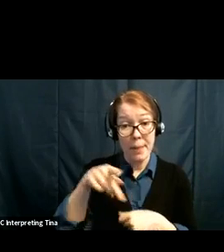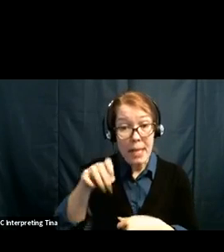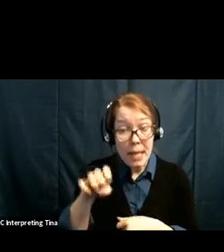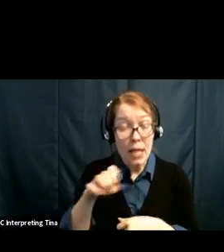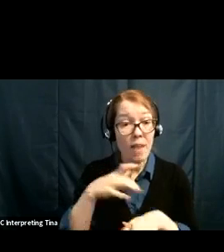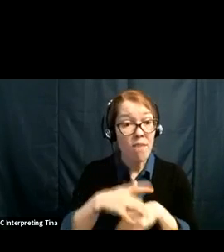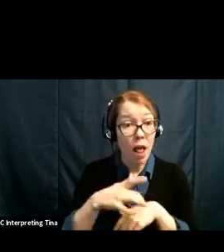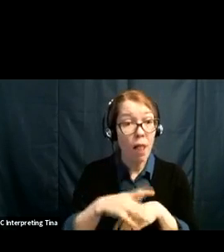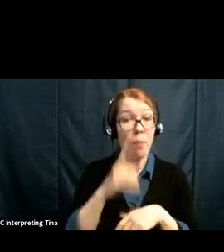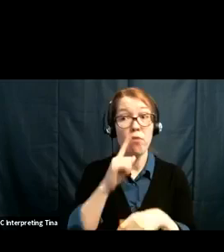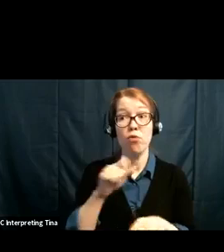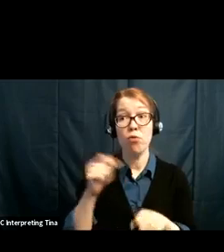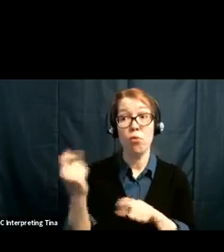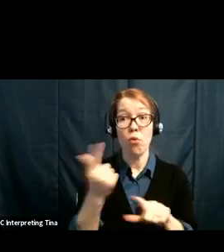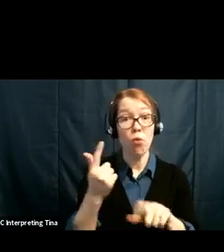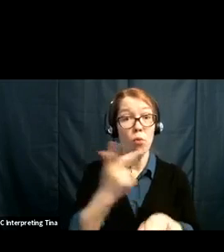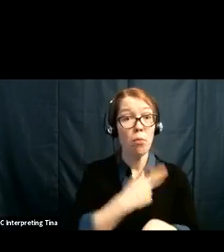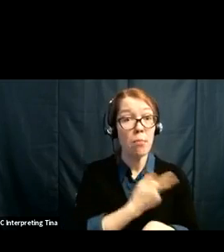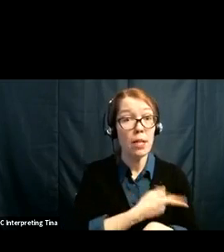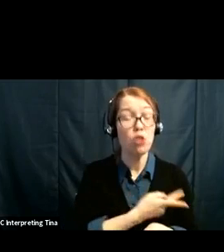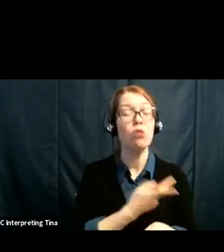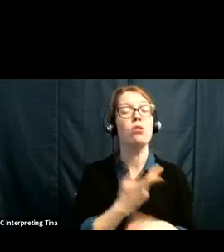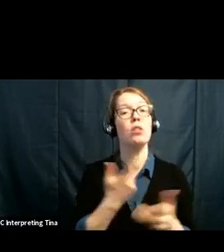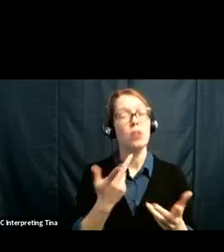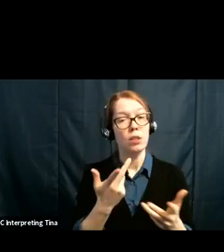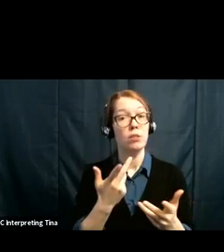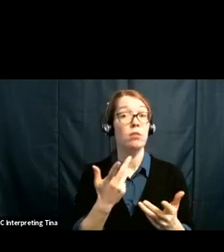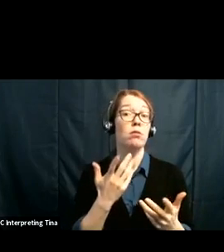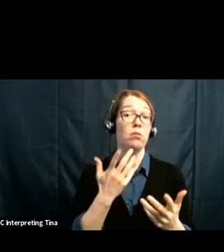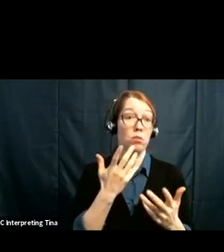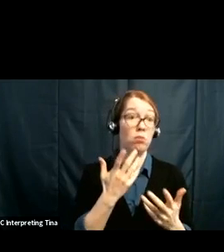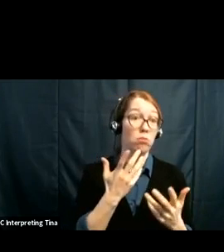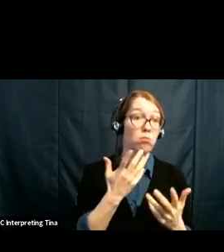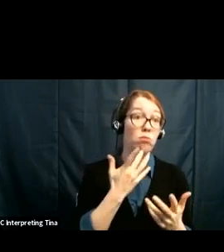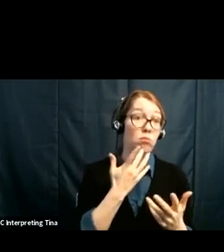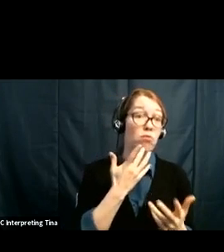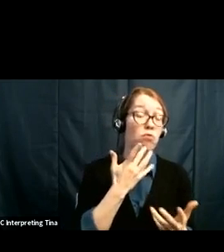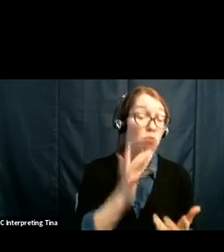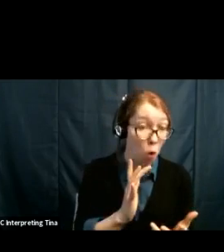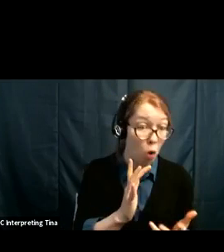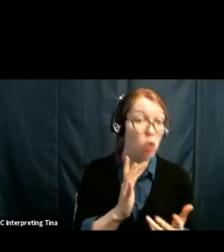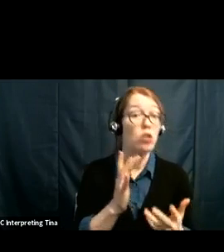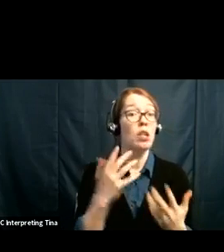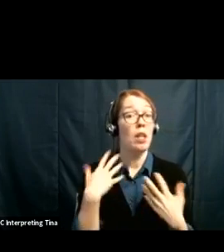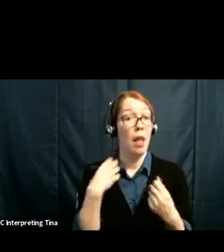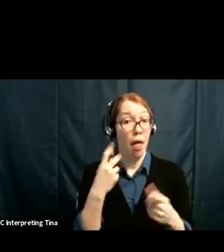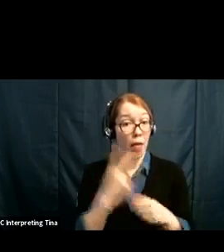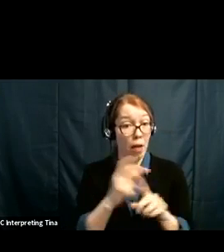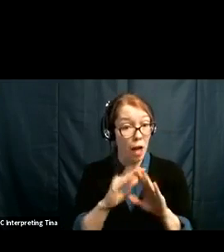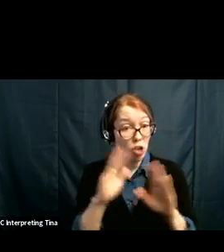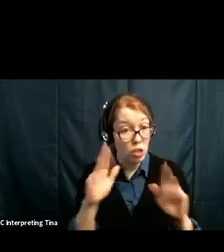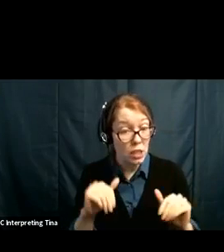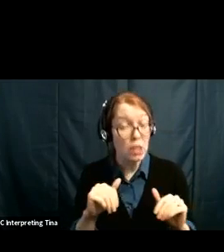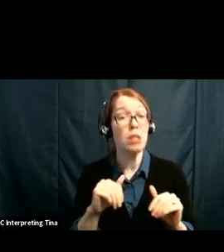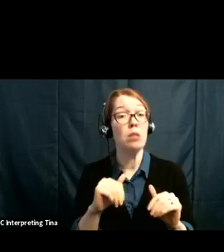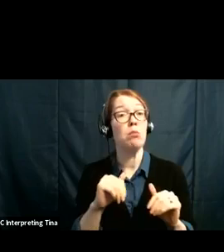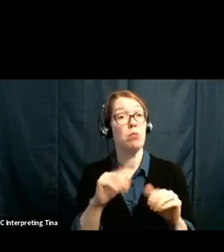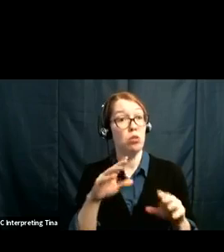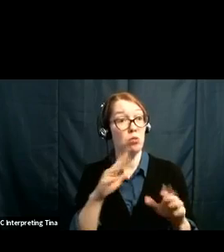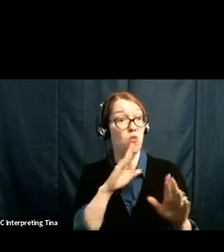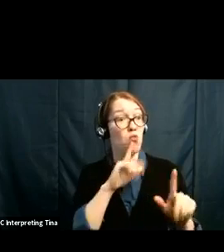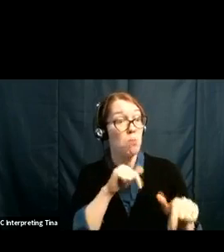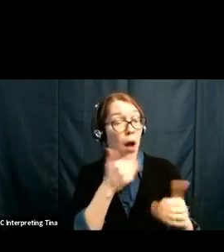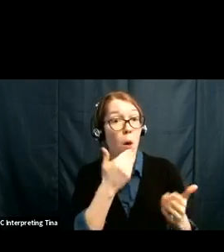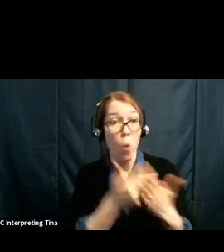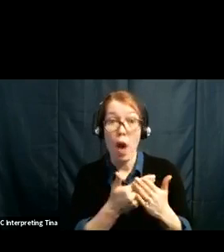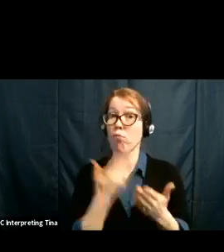all of our patients that we needed to? And fortunately, the community and the healthcare systems have responded very well. And we are in very